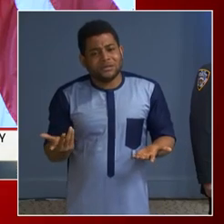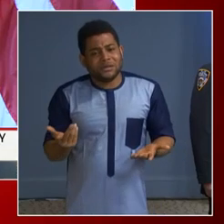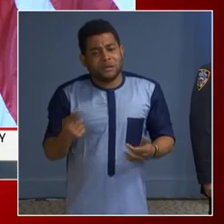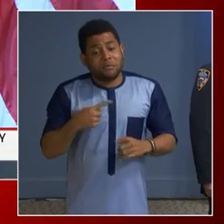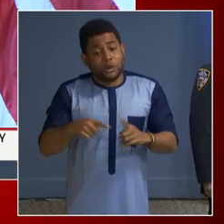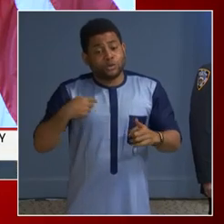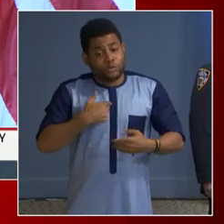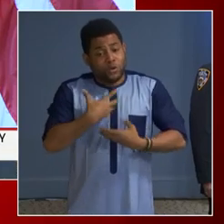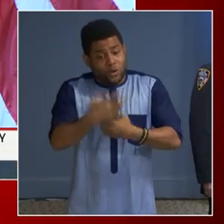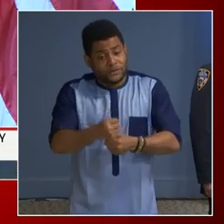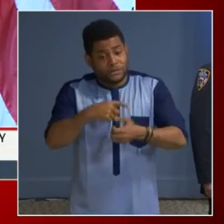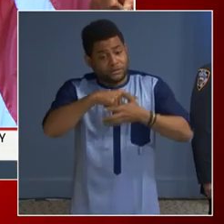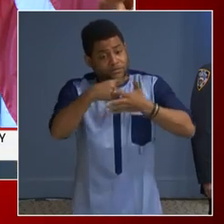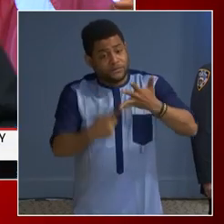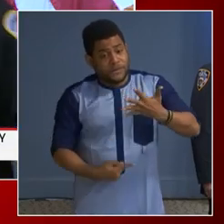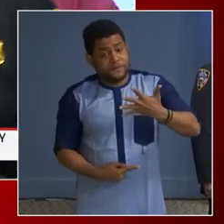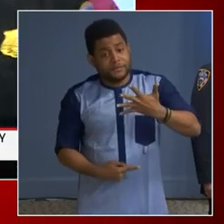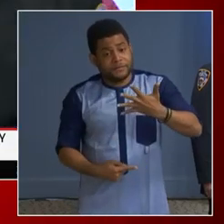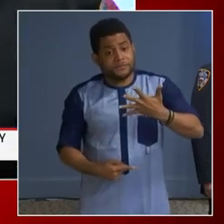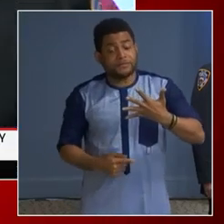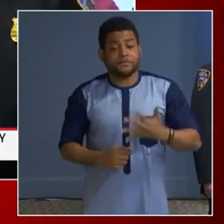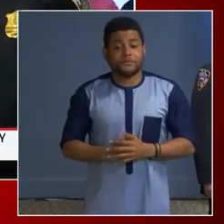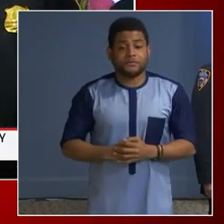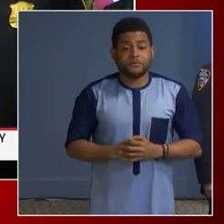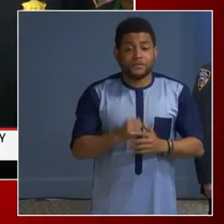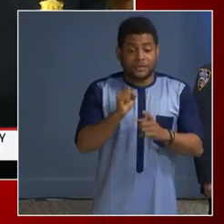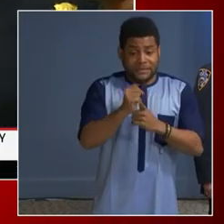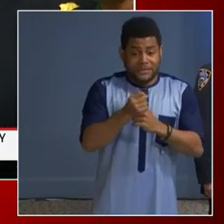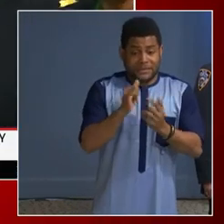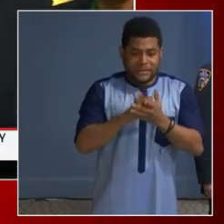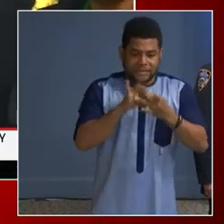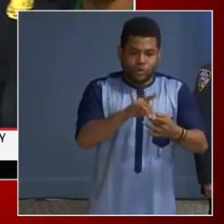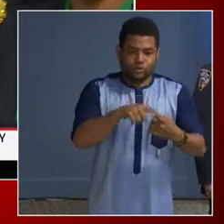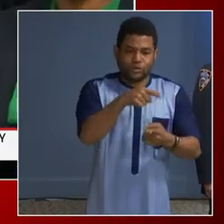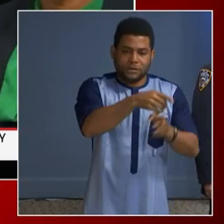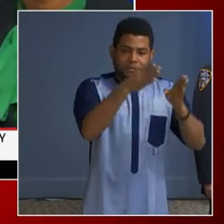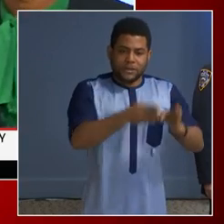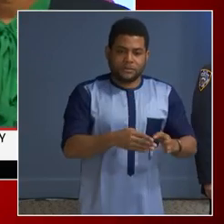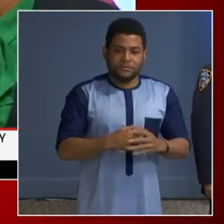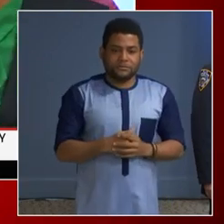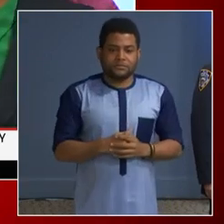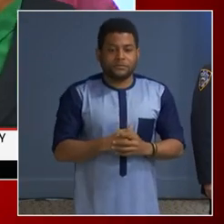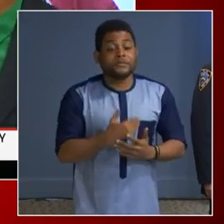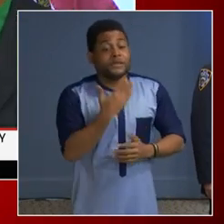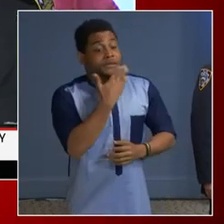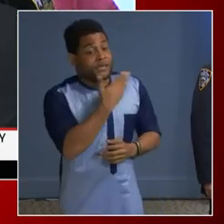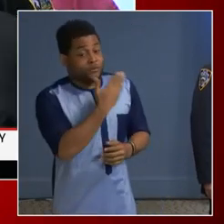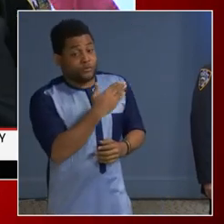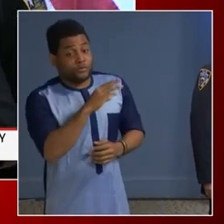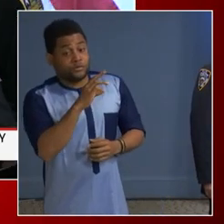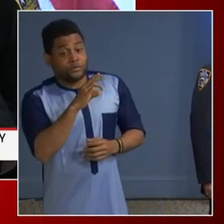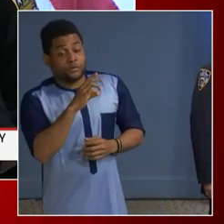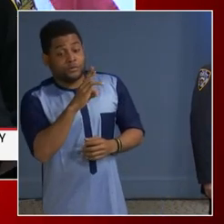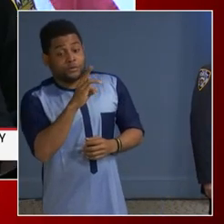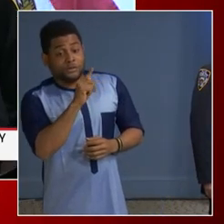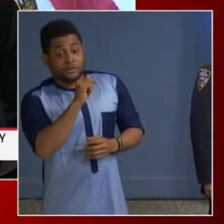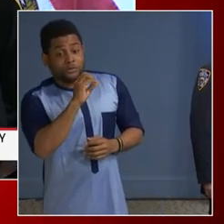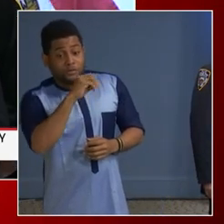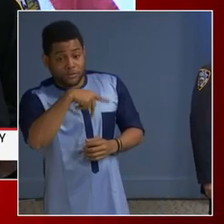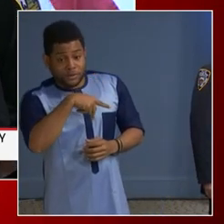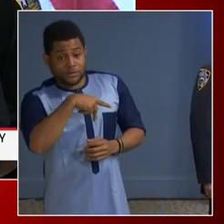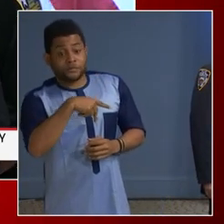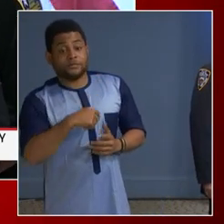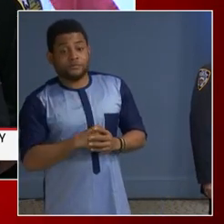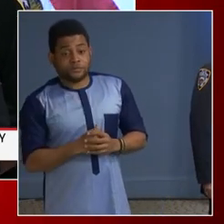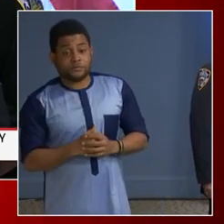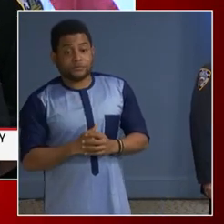these are the 5 cases that are linked. Yep. Thank you, Mayor. It's WTOP. Yep. So given the nexus of New York City and